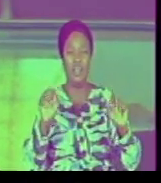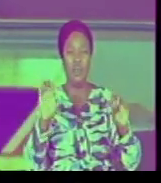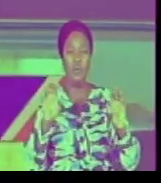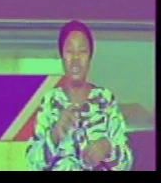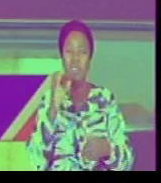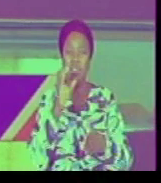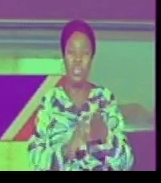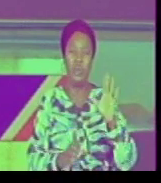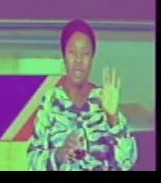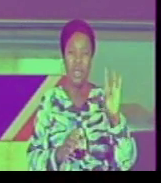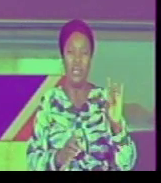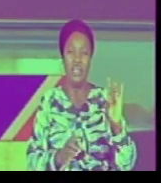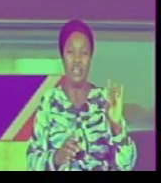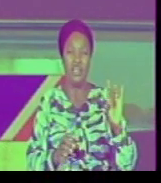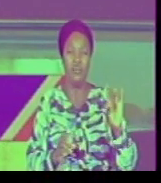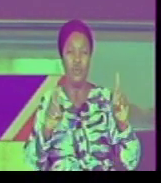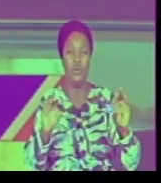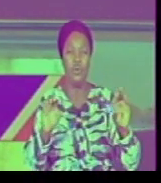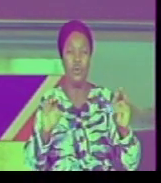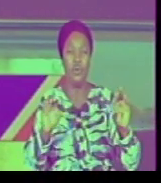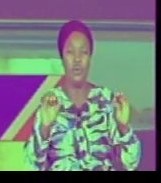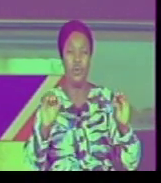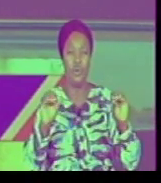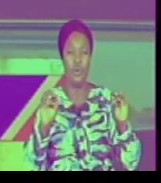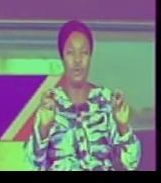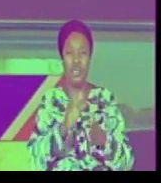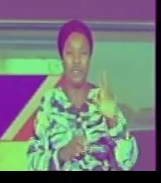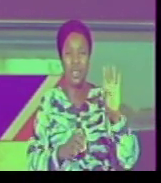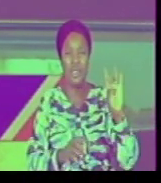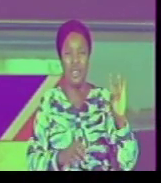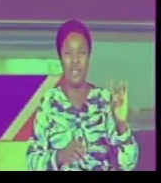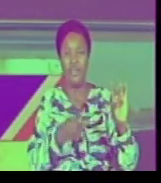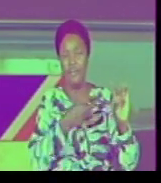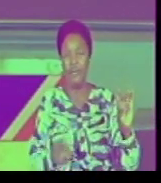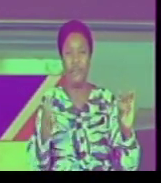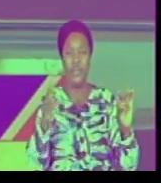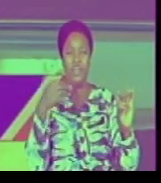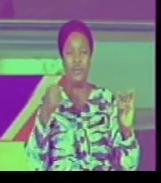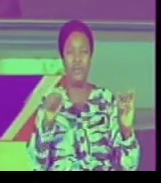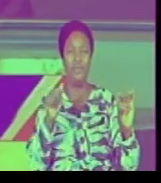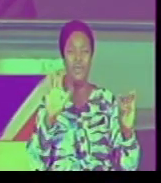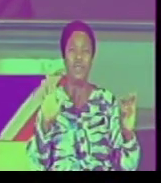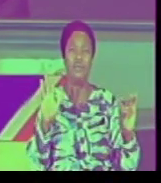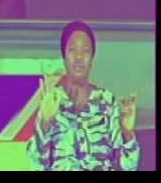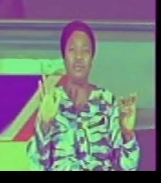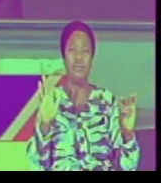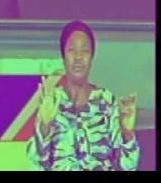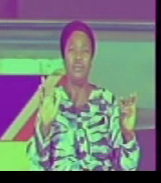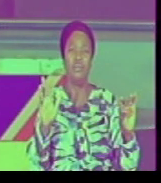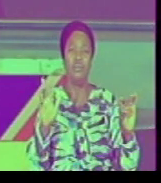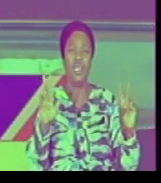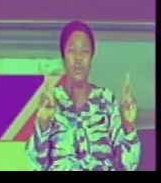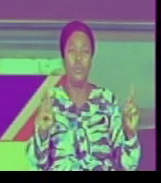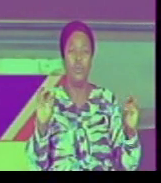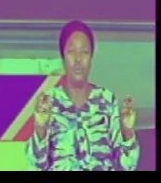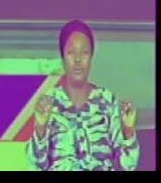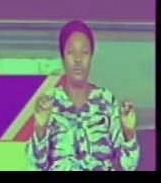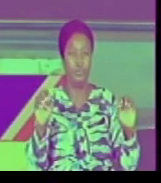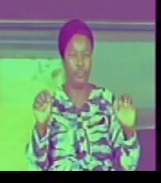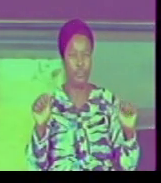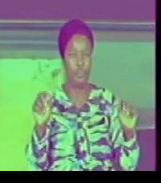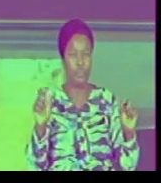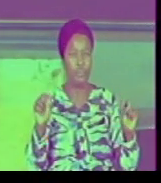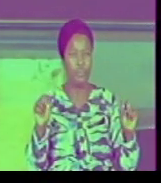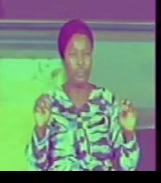Romans chapter 8. I'm reading from verse 15, Romans chapter 8, reading from verse